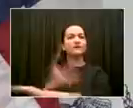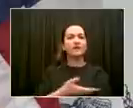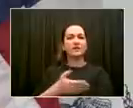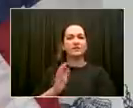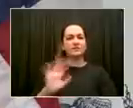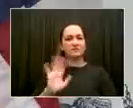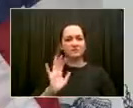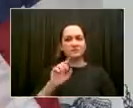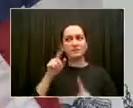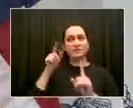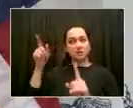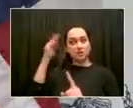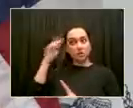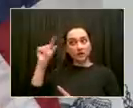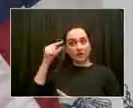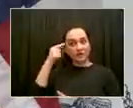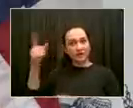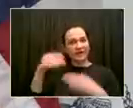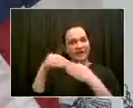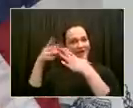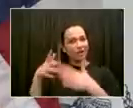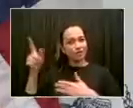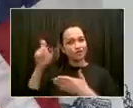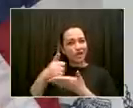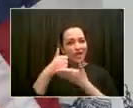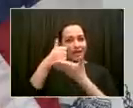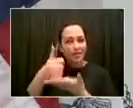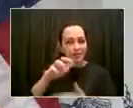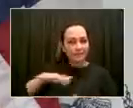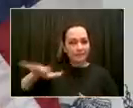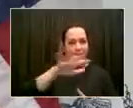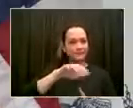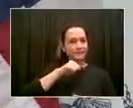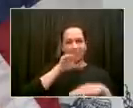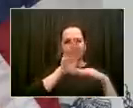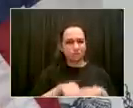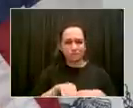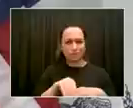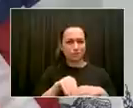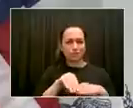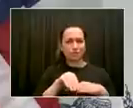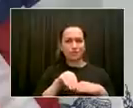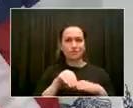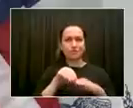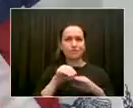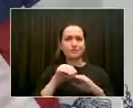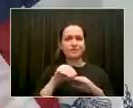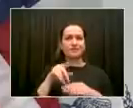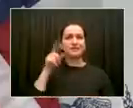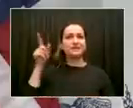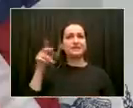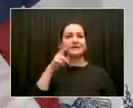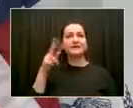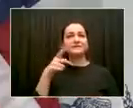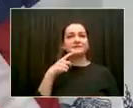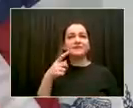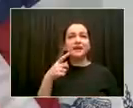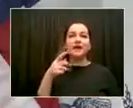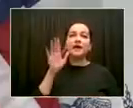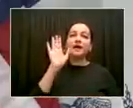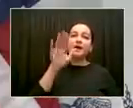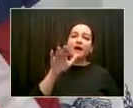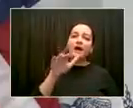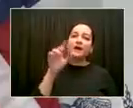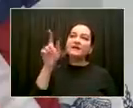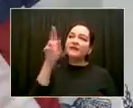He doesn't say, how do we work together to solve the issues of homelessness? That's never the conversation. It's always